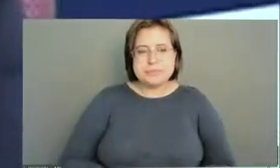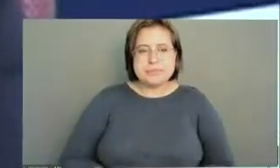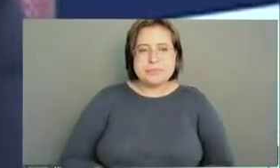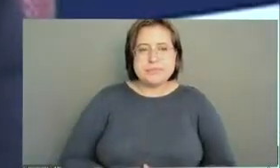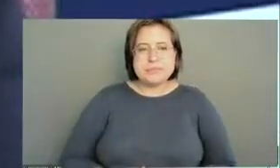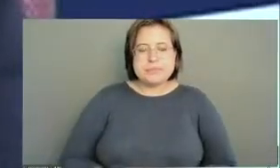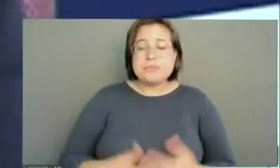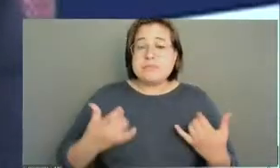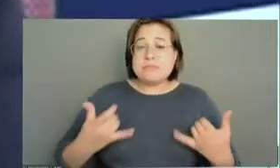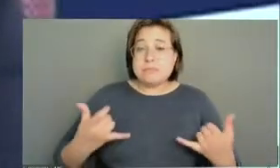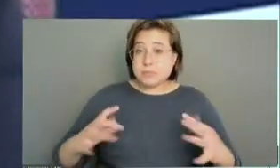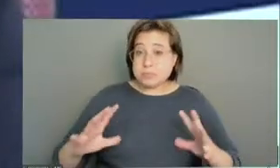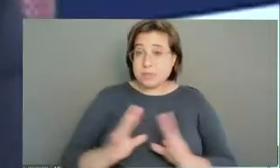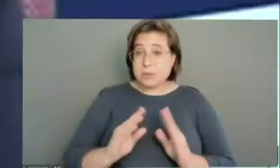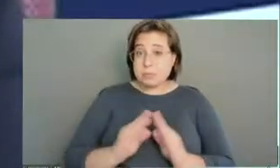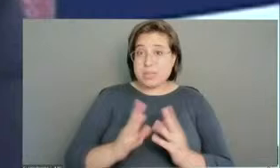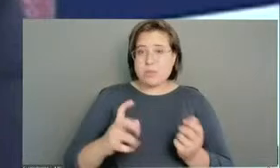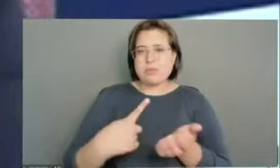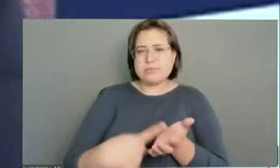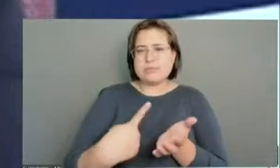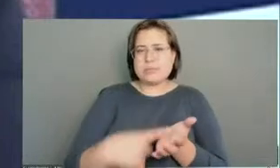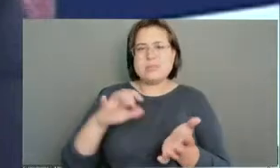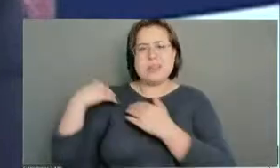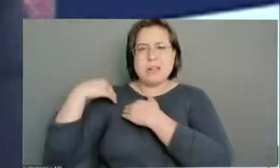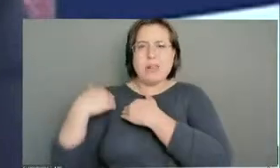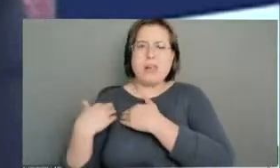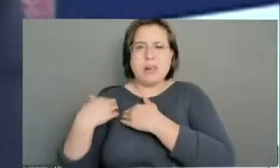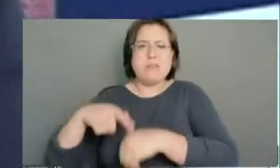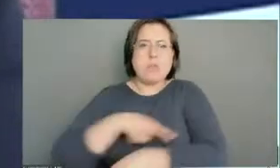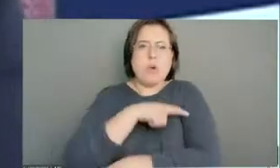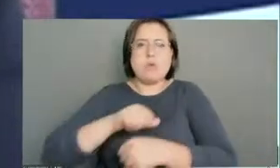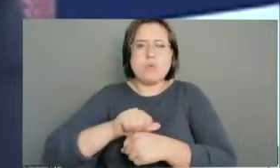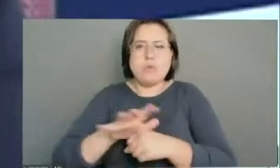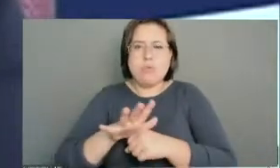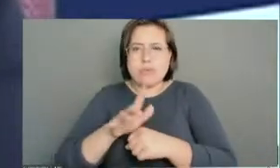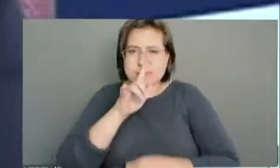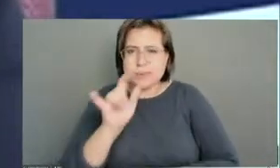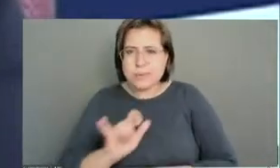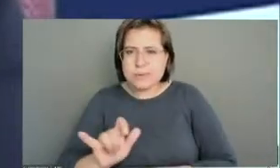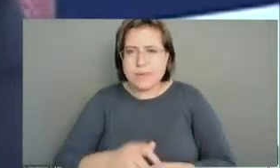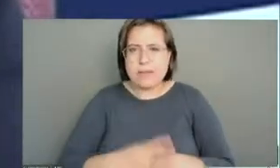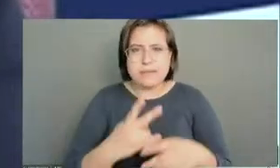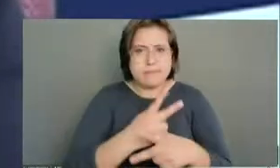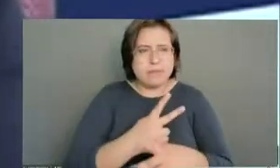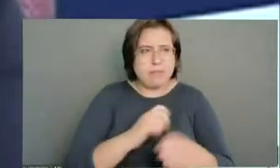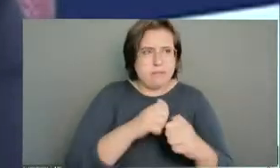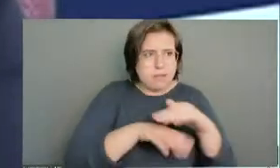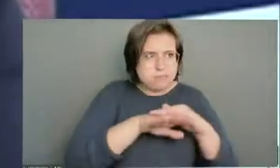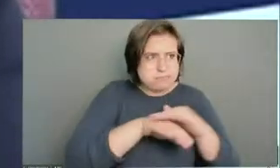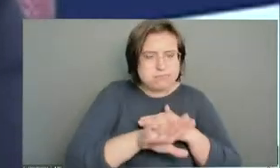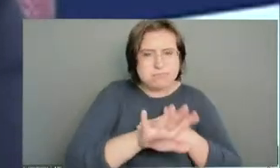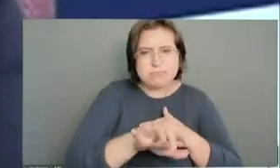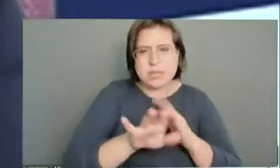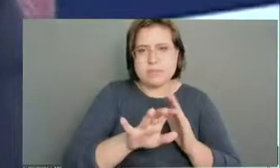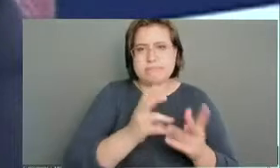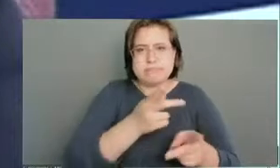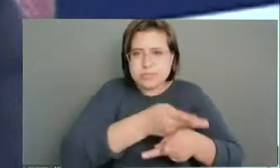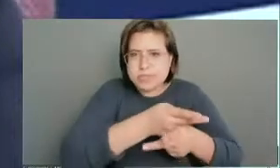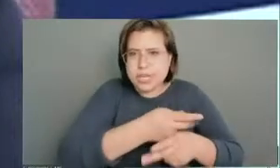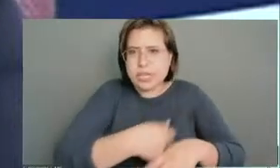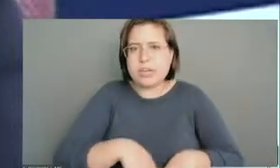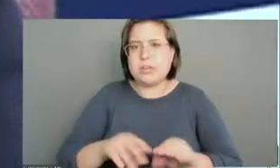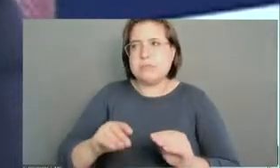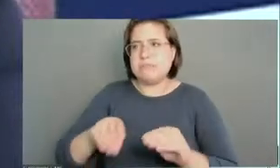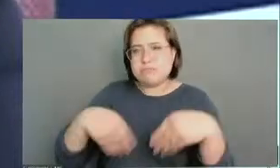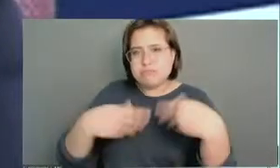the potential for inequities and the burden of long COVID, and in access to state-of-the-art care, and to provide interim recommendations for